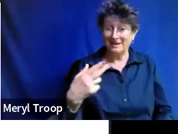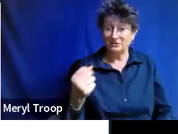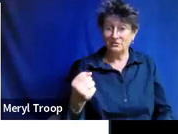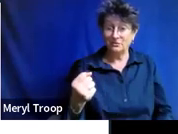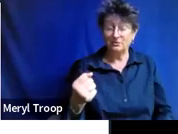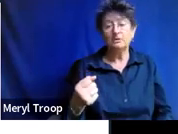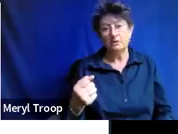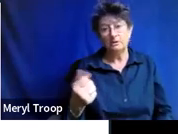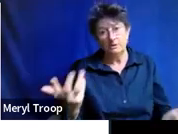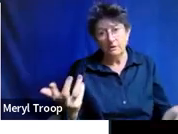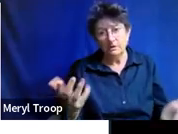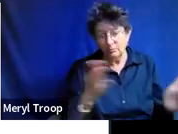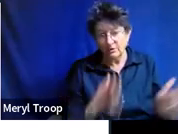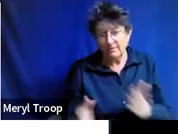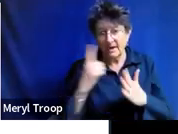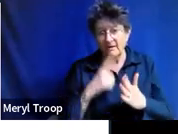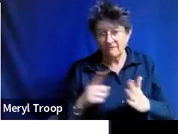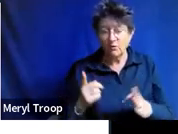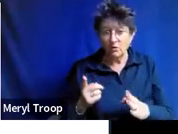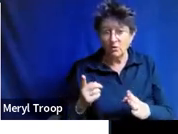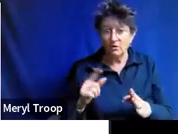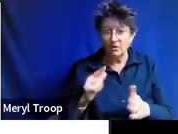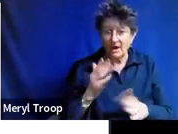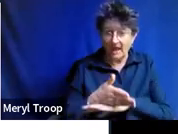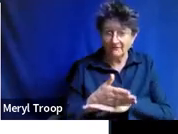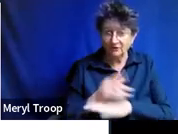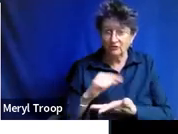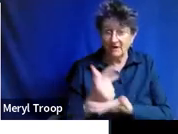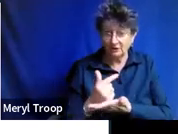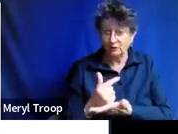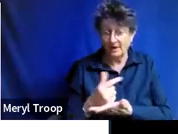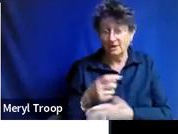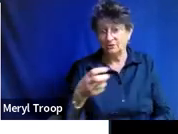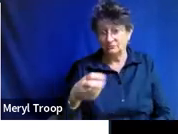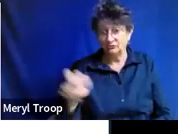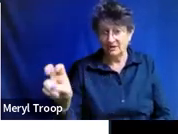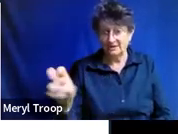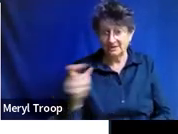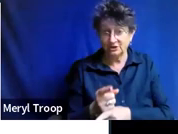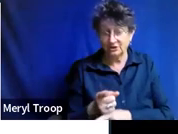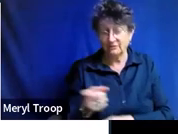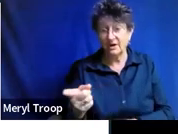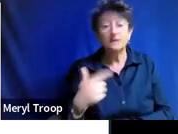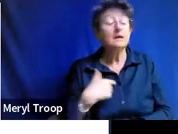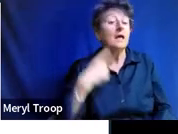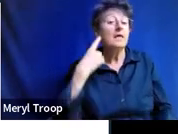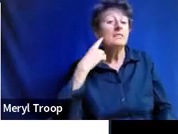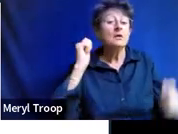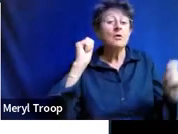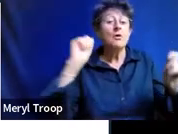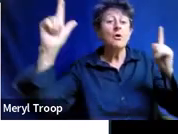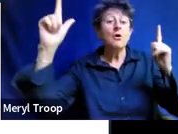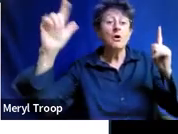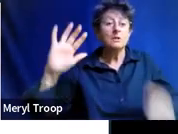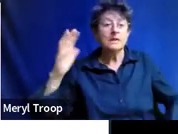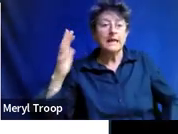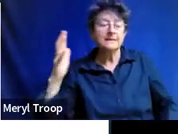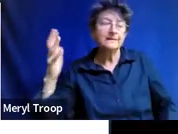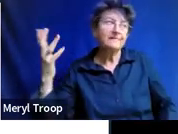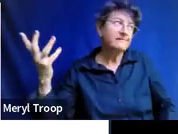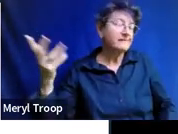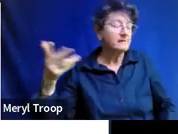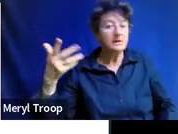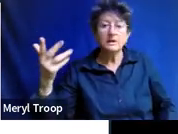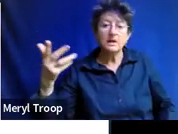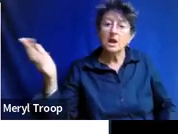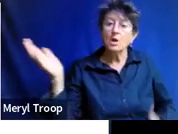students for post-secondary transition. So I would think that they all kind of bring